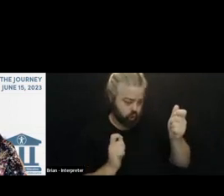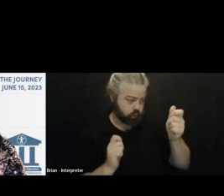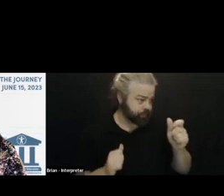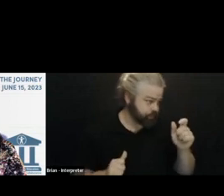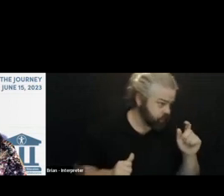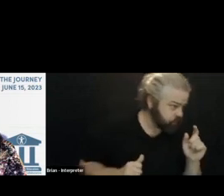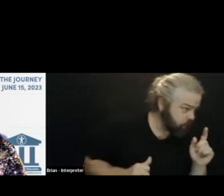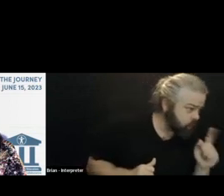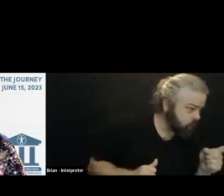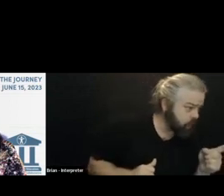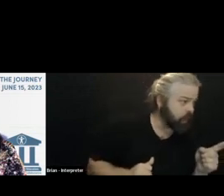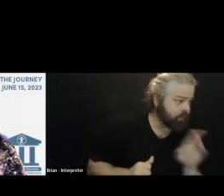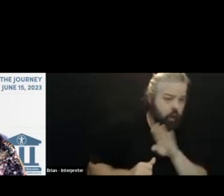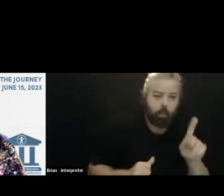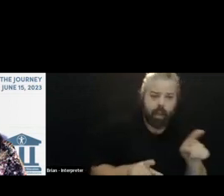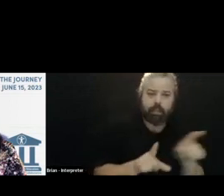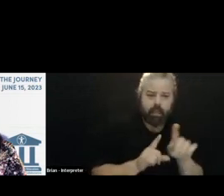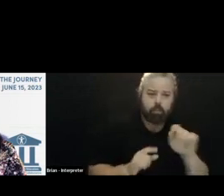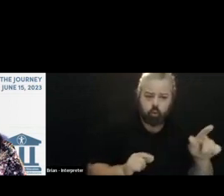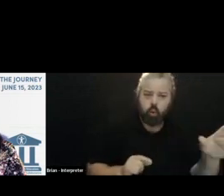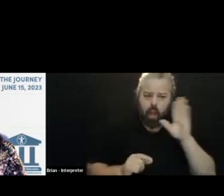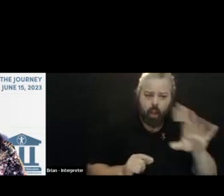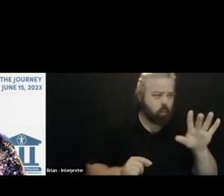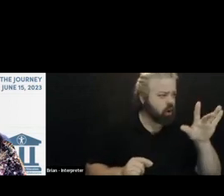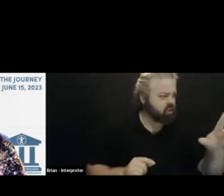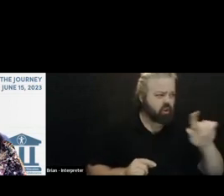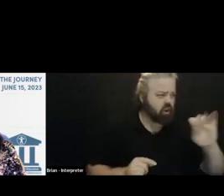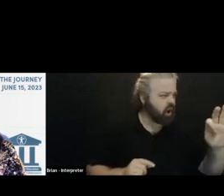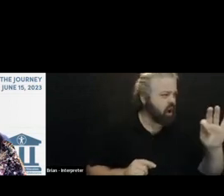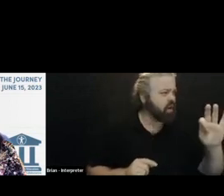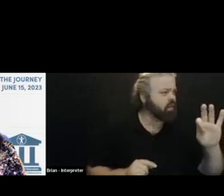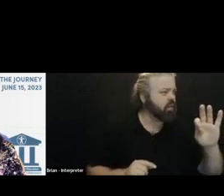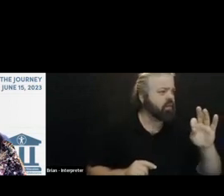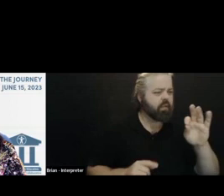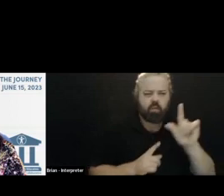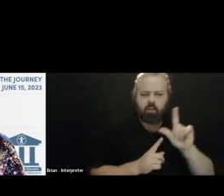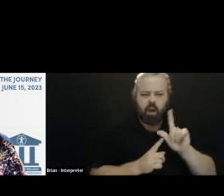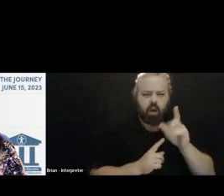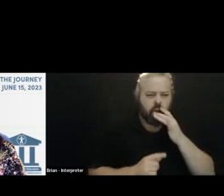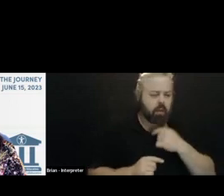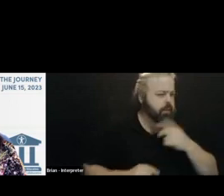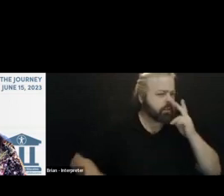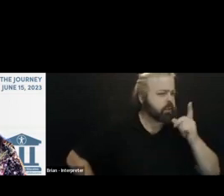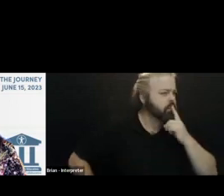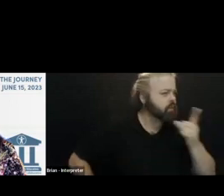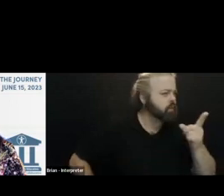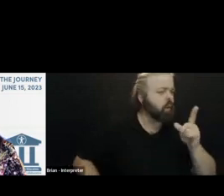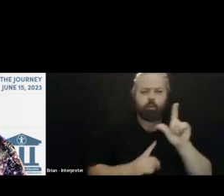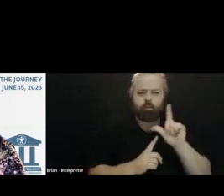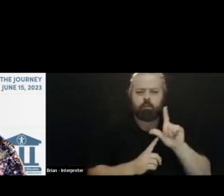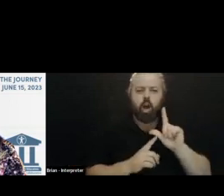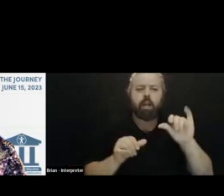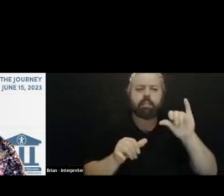here and I use the same tool again, I'm going to turn off font color and let's remove layers, do font